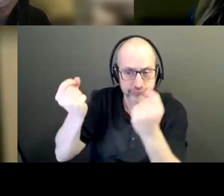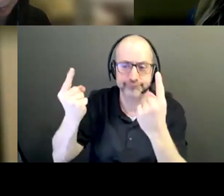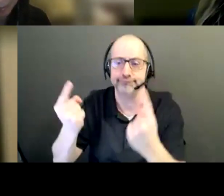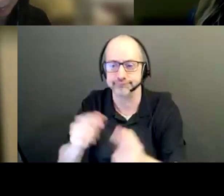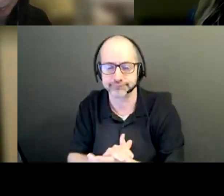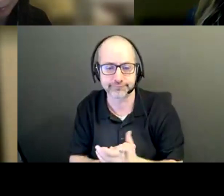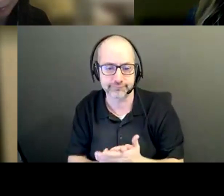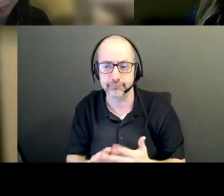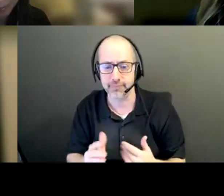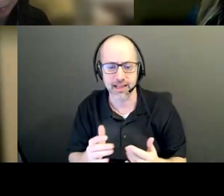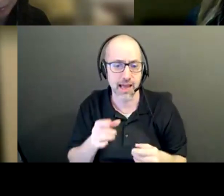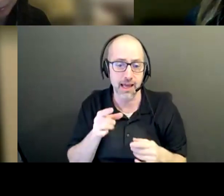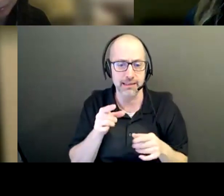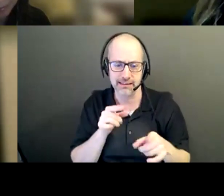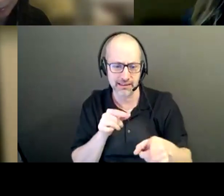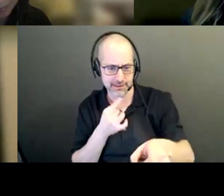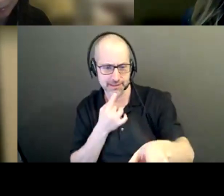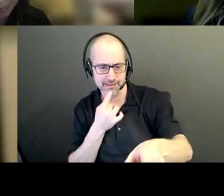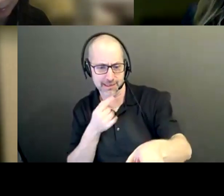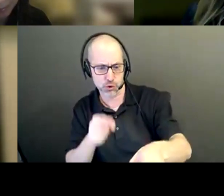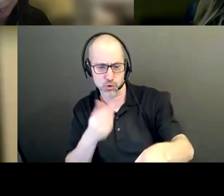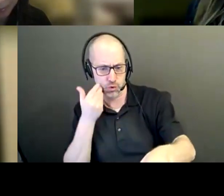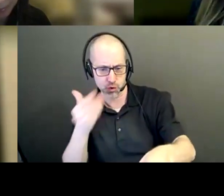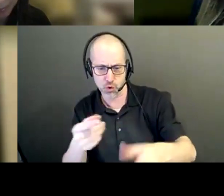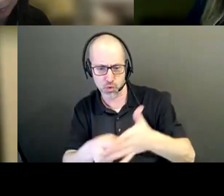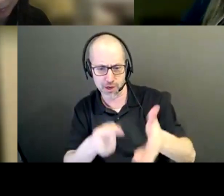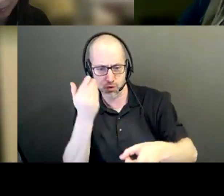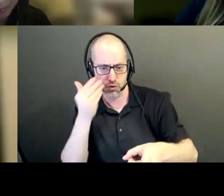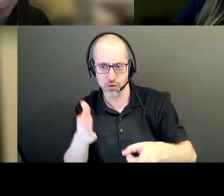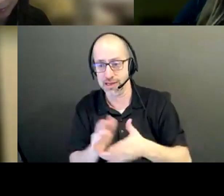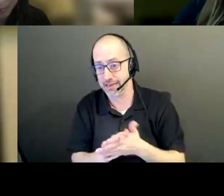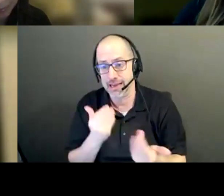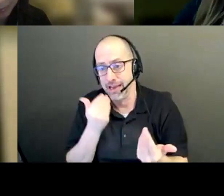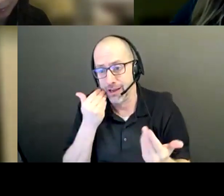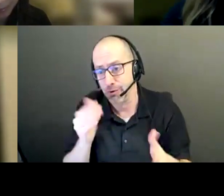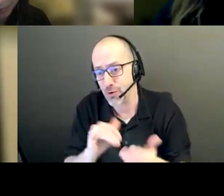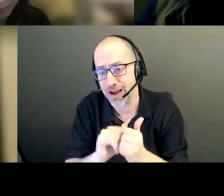You don't know what you don't know. I don't know how to answer that question either.